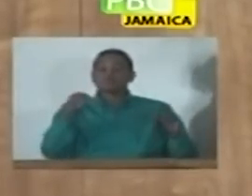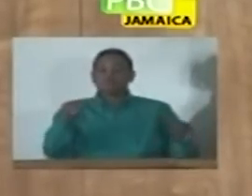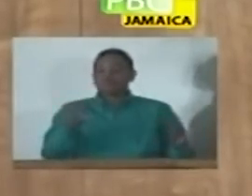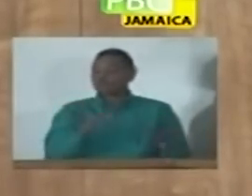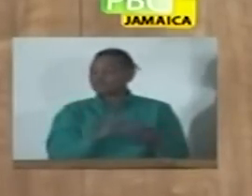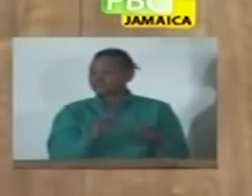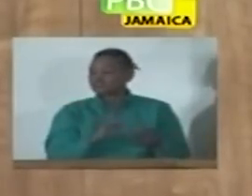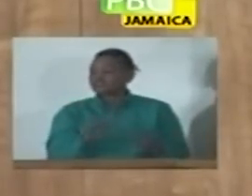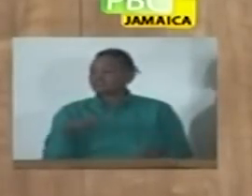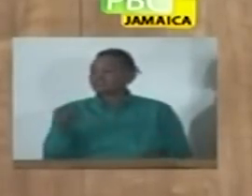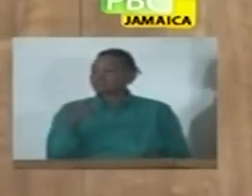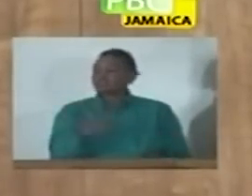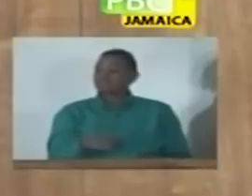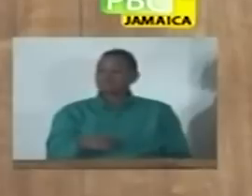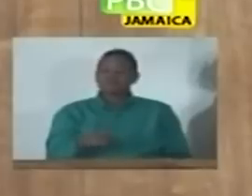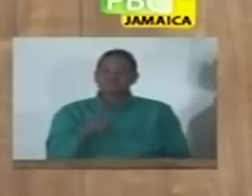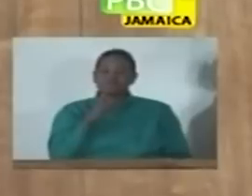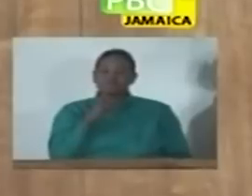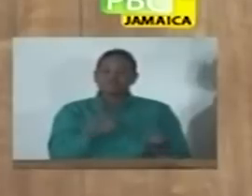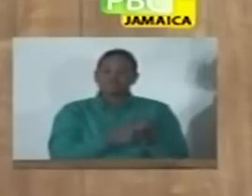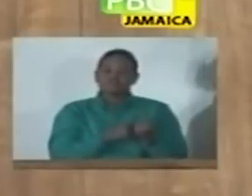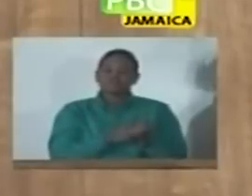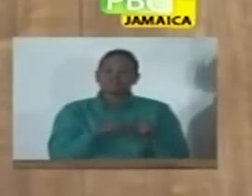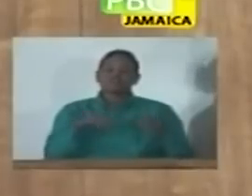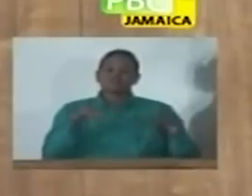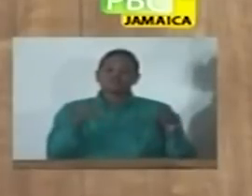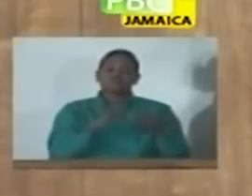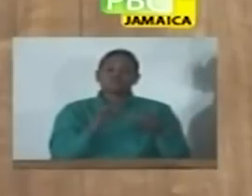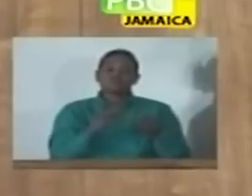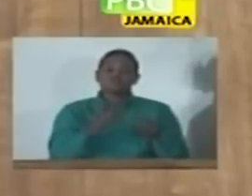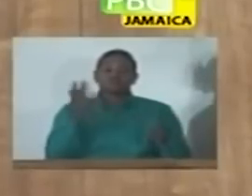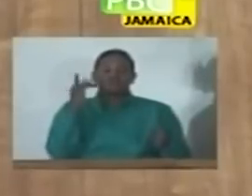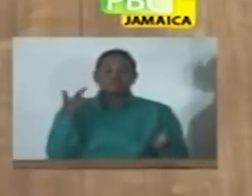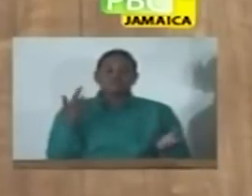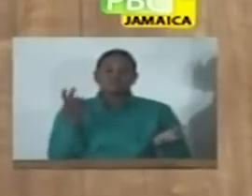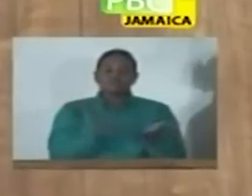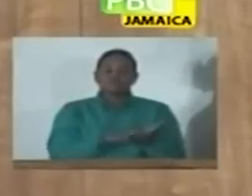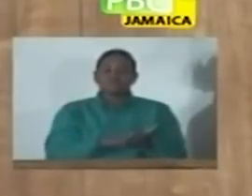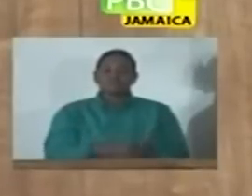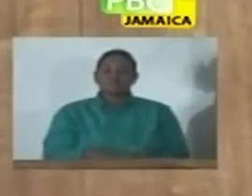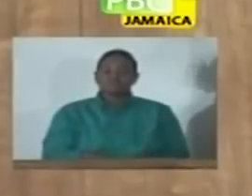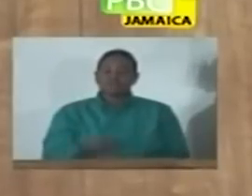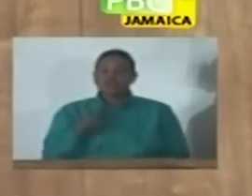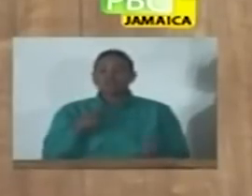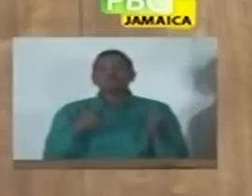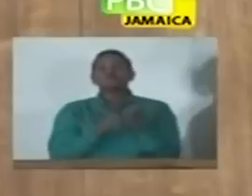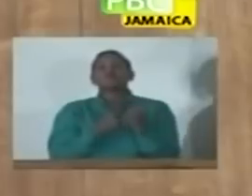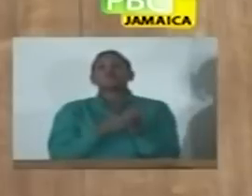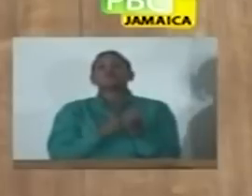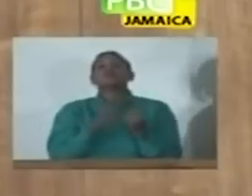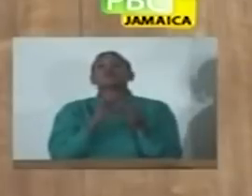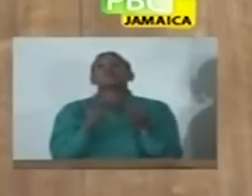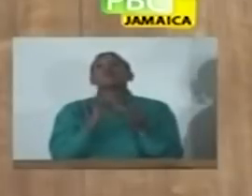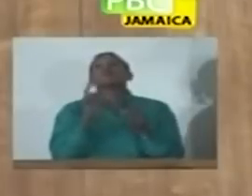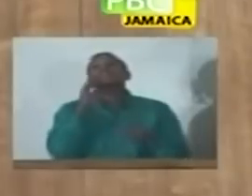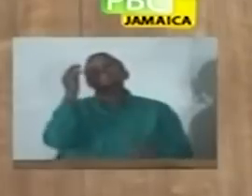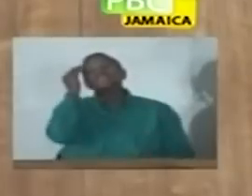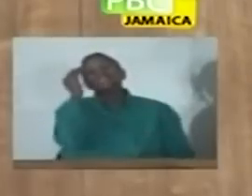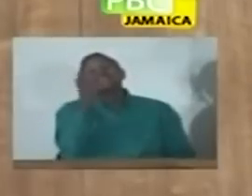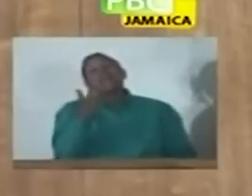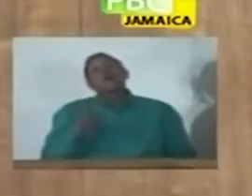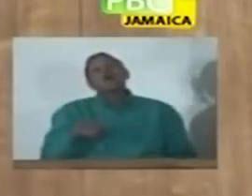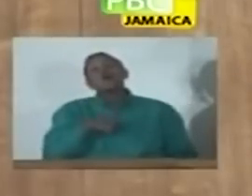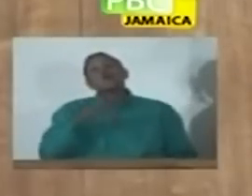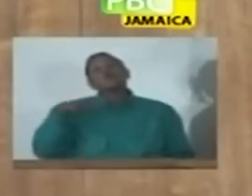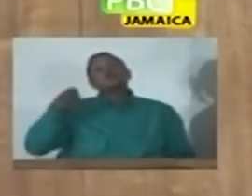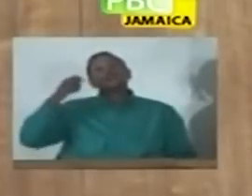am supporting the motion, sir, which is why I rise. I'm supporting it to say we treat